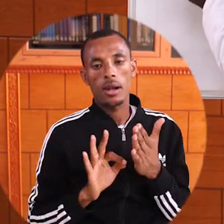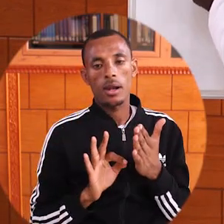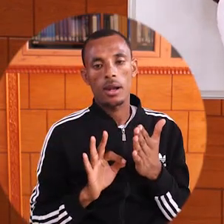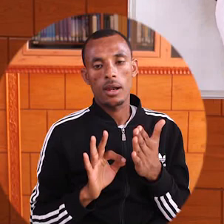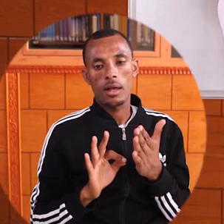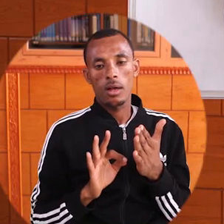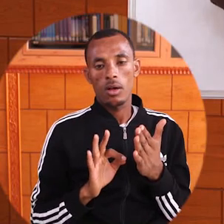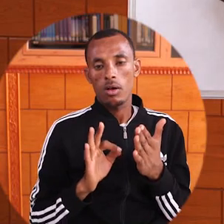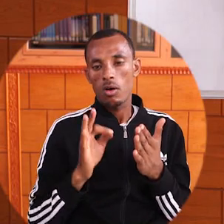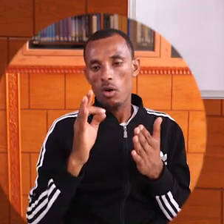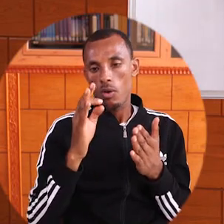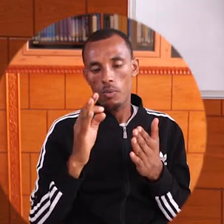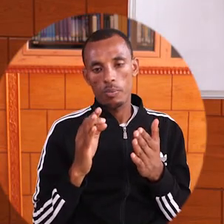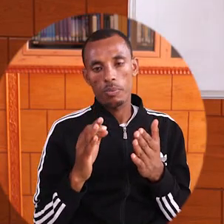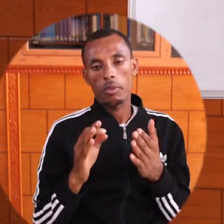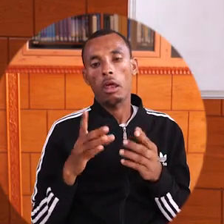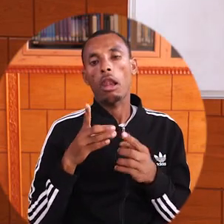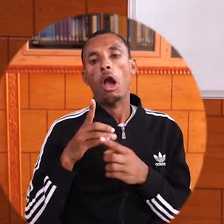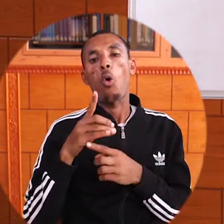the number of